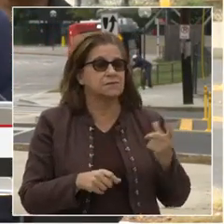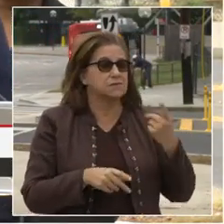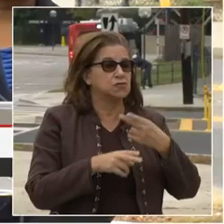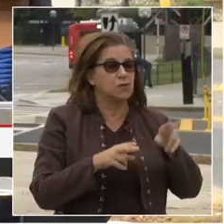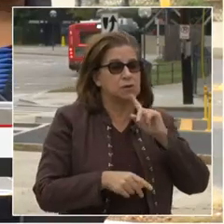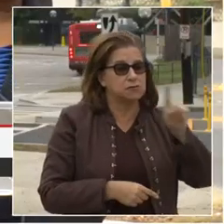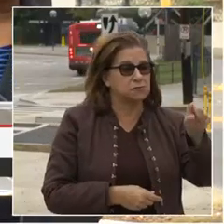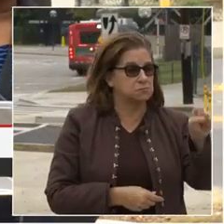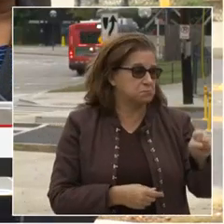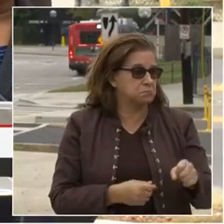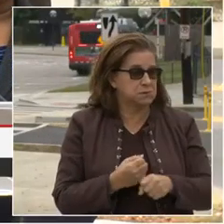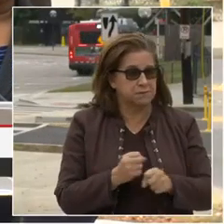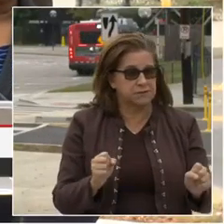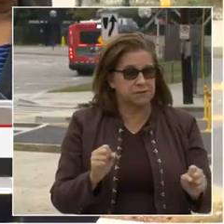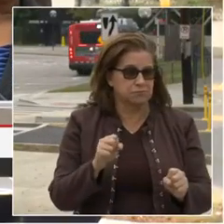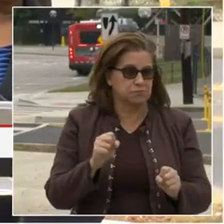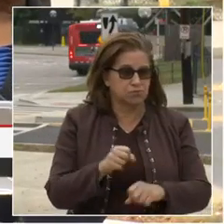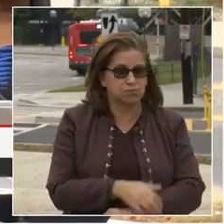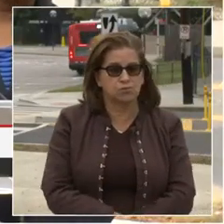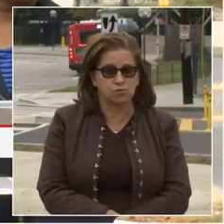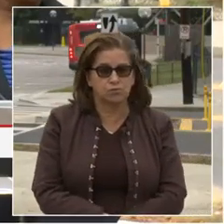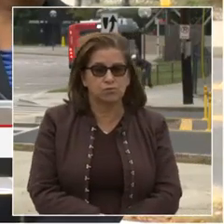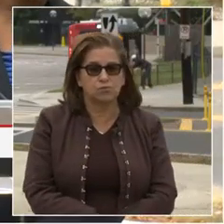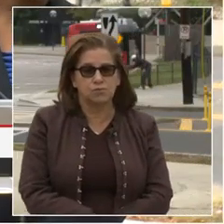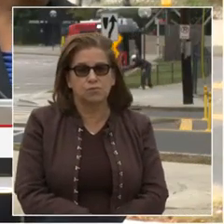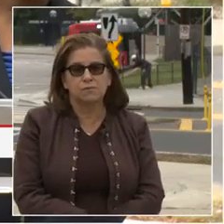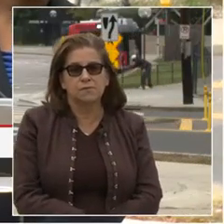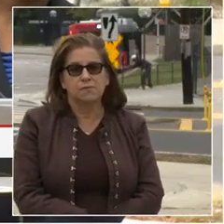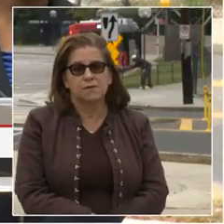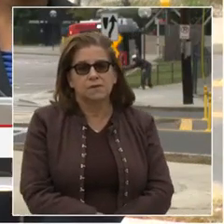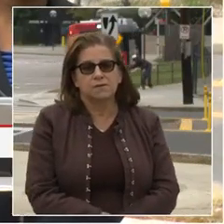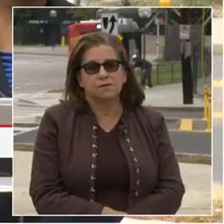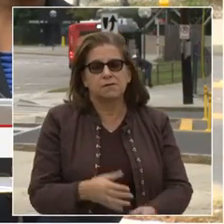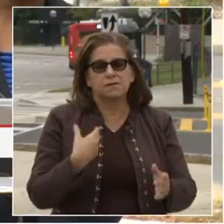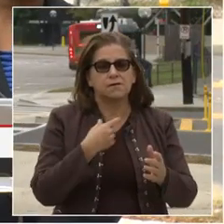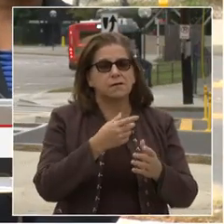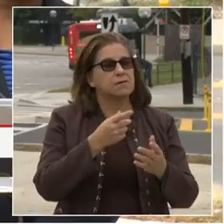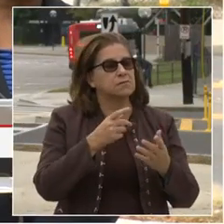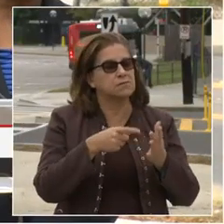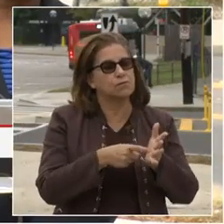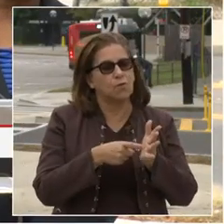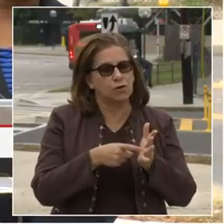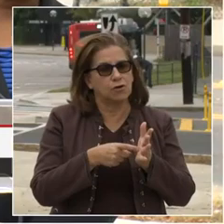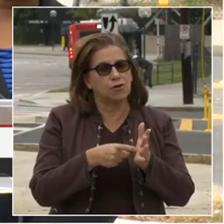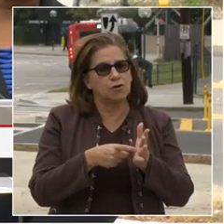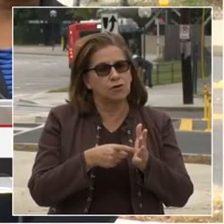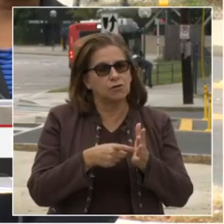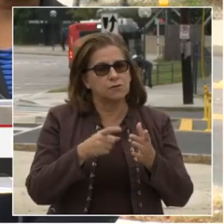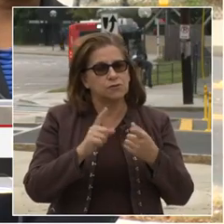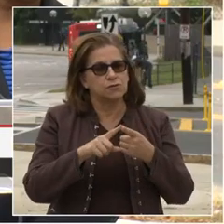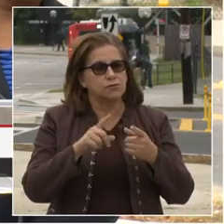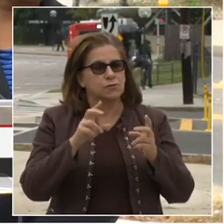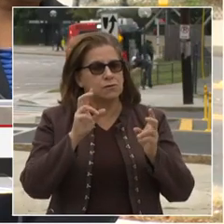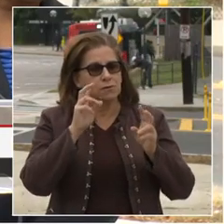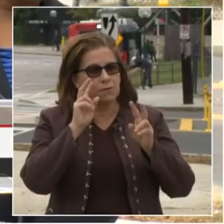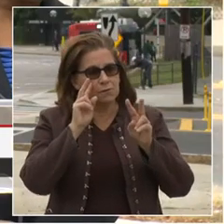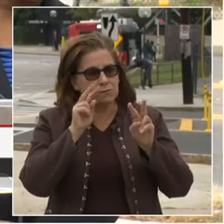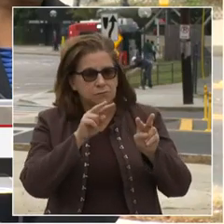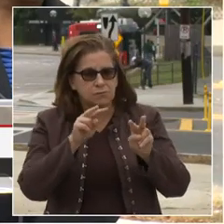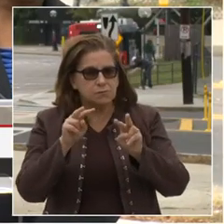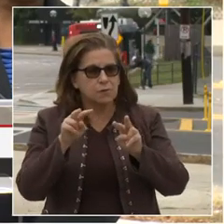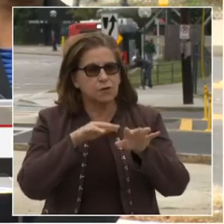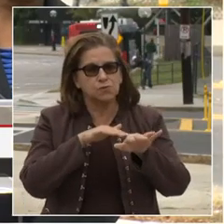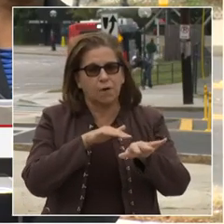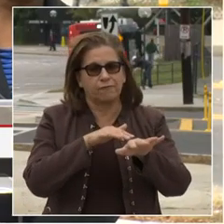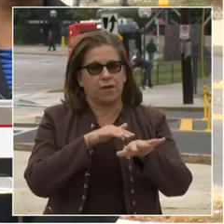done. Several things that were being required in the past to go through a traffic safety investigation, we're not going to require that, and we stopped requiring that over the past several